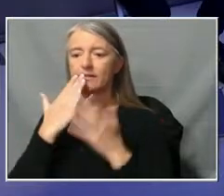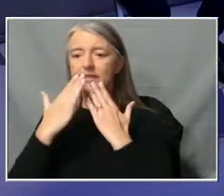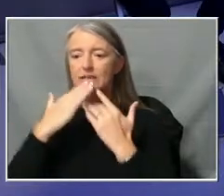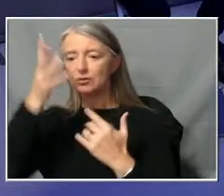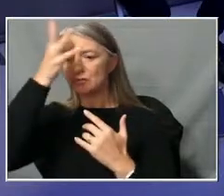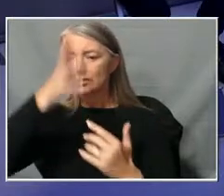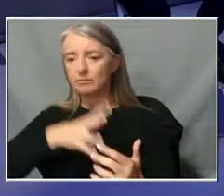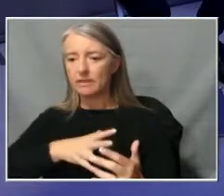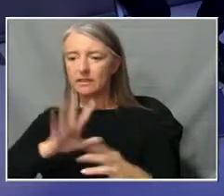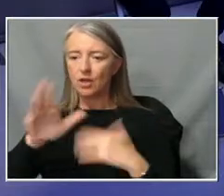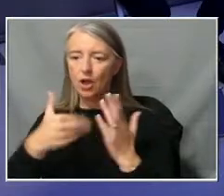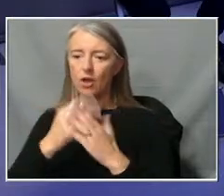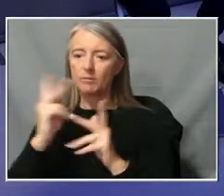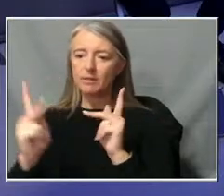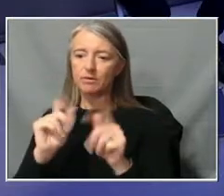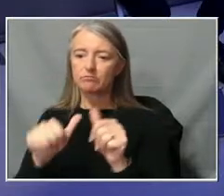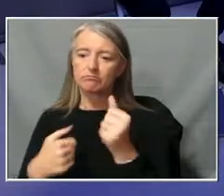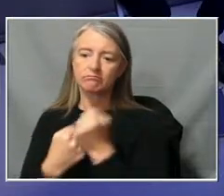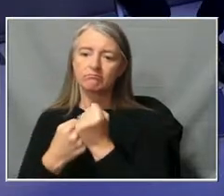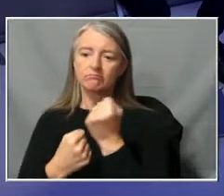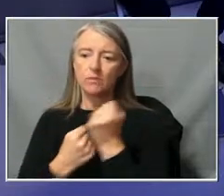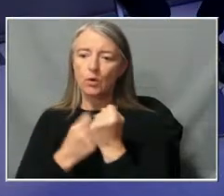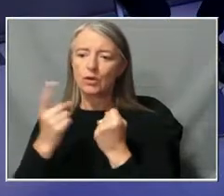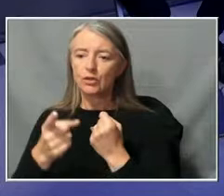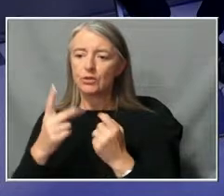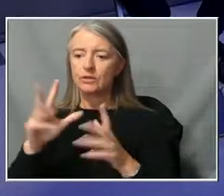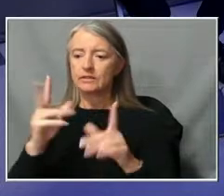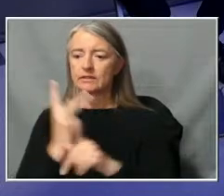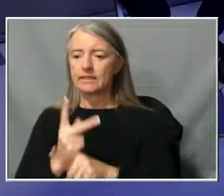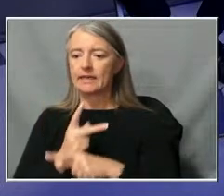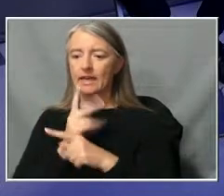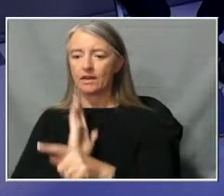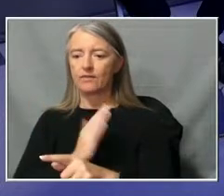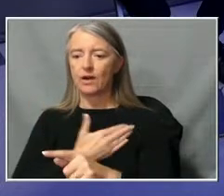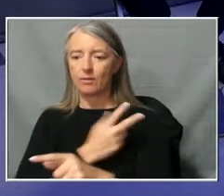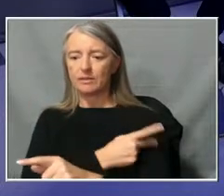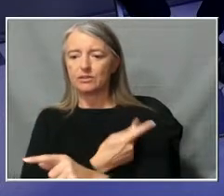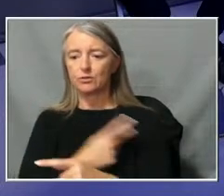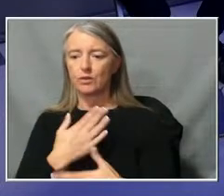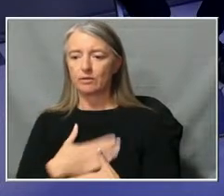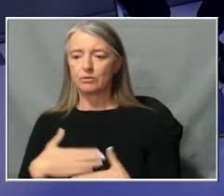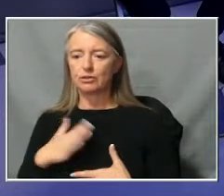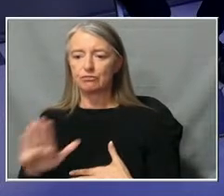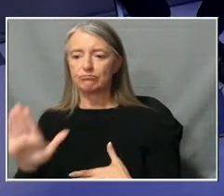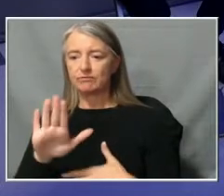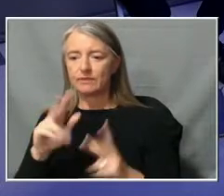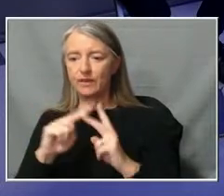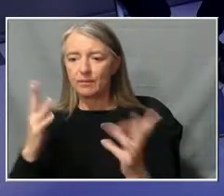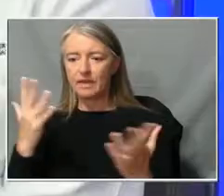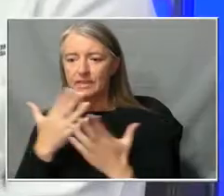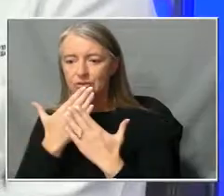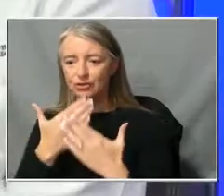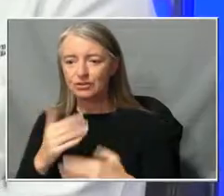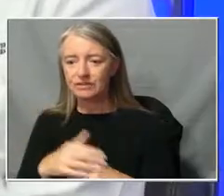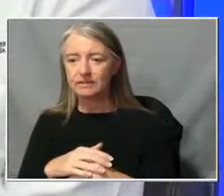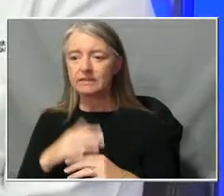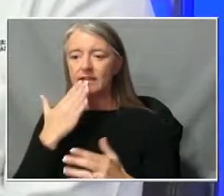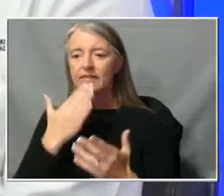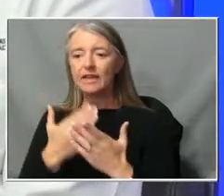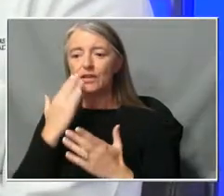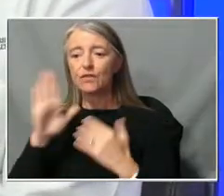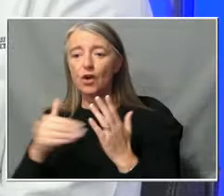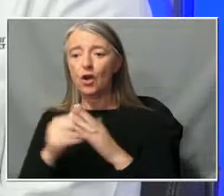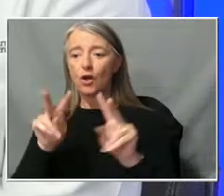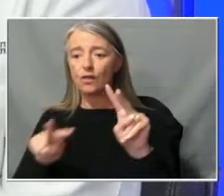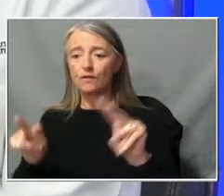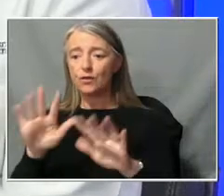those people behind you that stand behind you and take great care of our patients. We appreciate you very much. Thank you. Thank you to all of our viewers